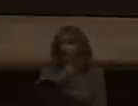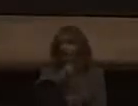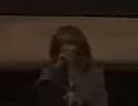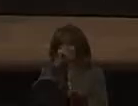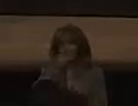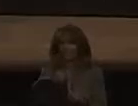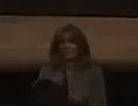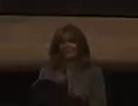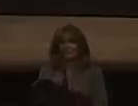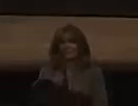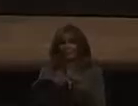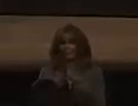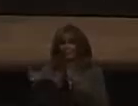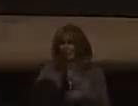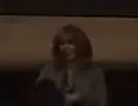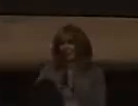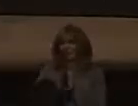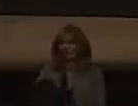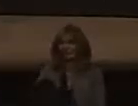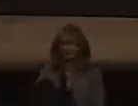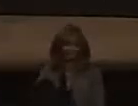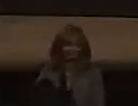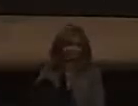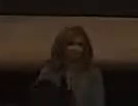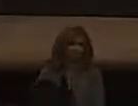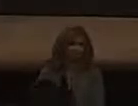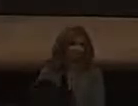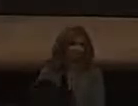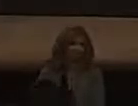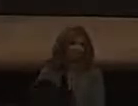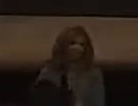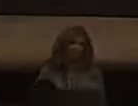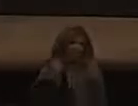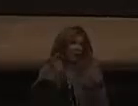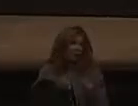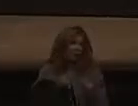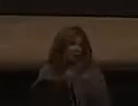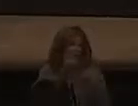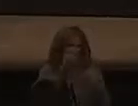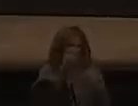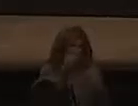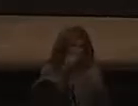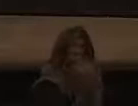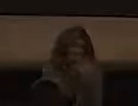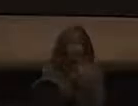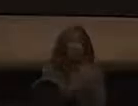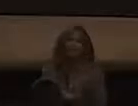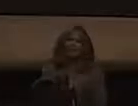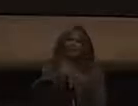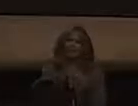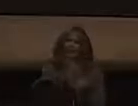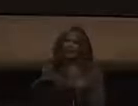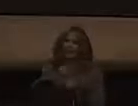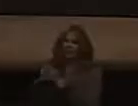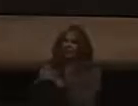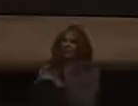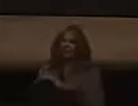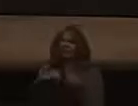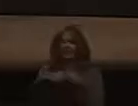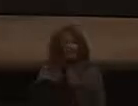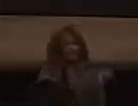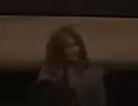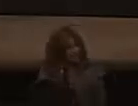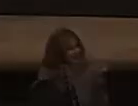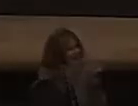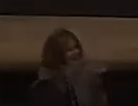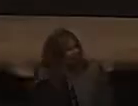trying to get across to cultural institutions is how they can open their doors to people